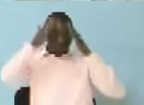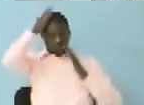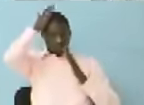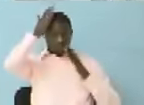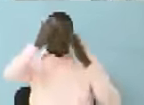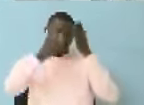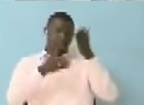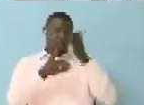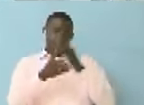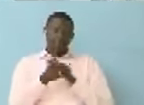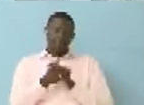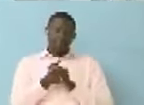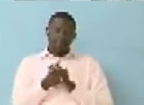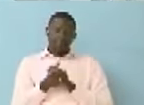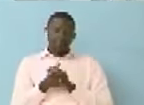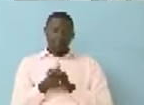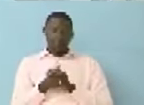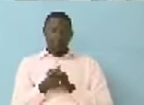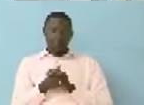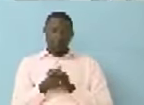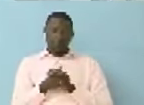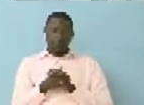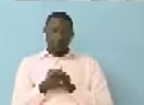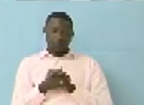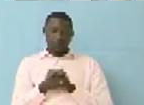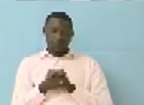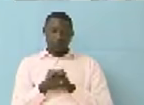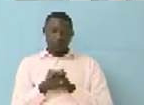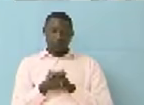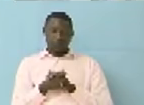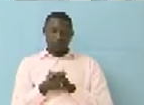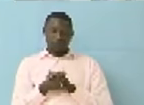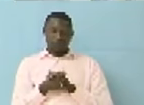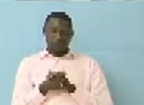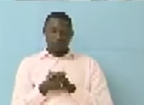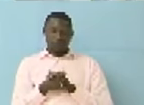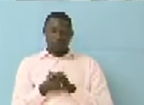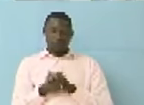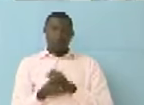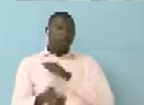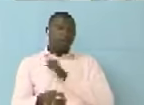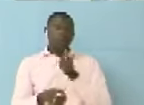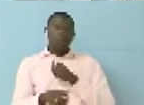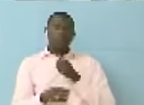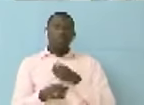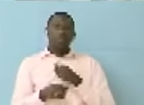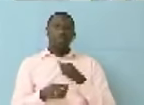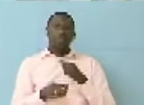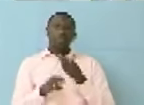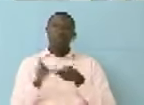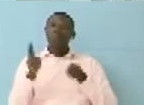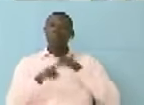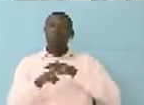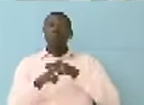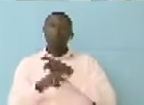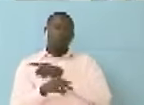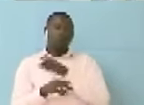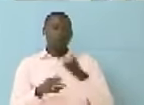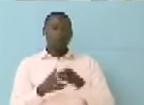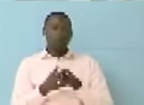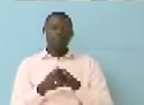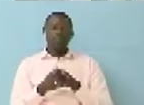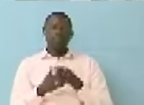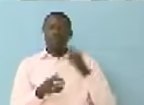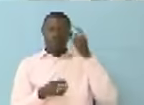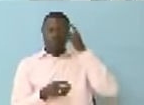lonko many it el kitin di sojar kito bundala and implicated them and la fero mo nyindi pour ko